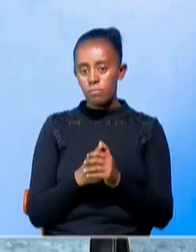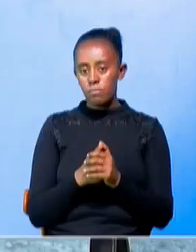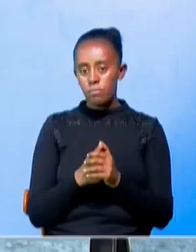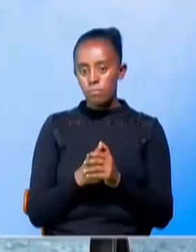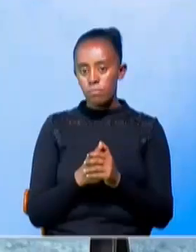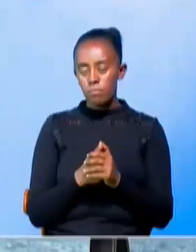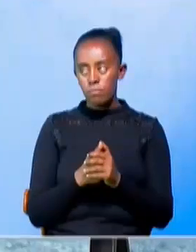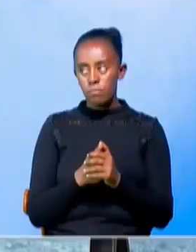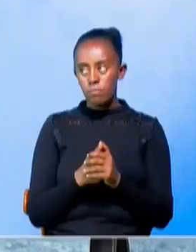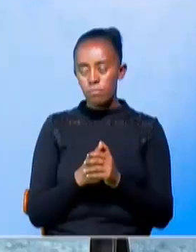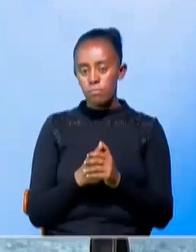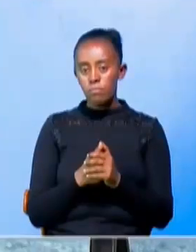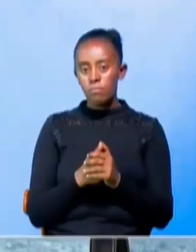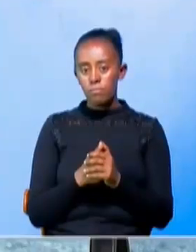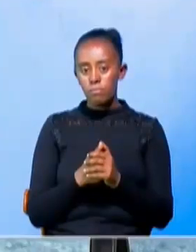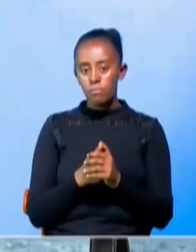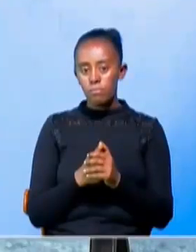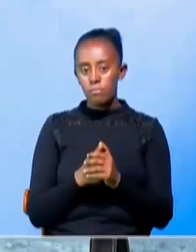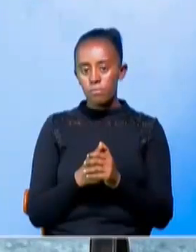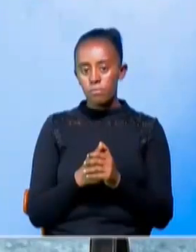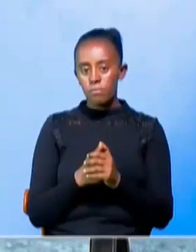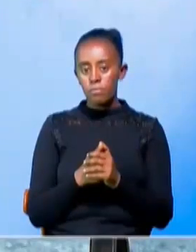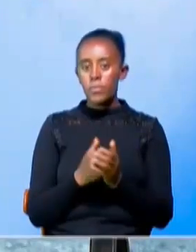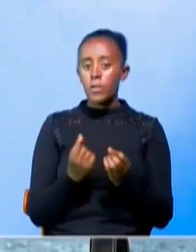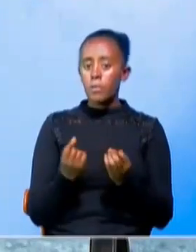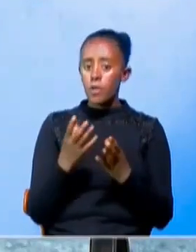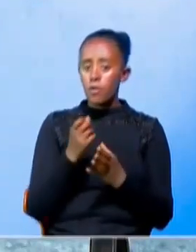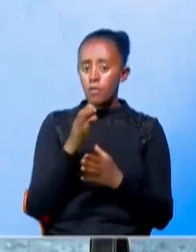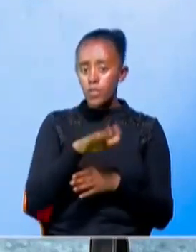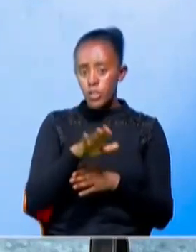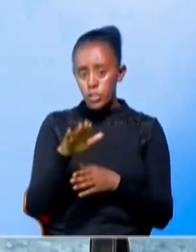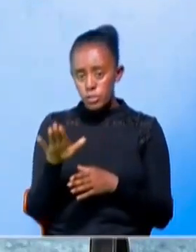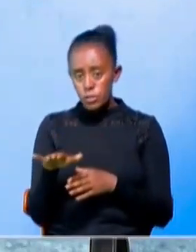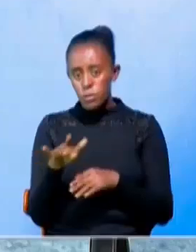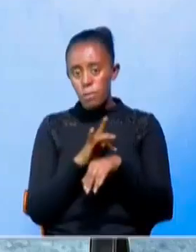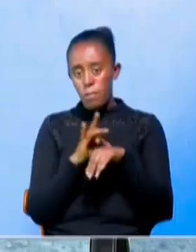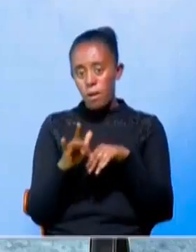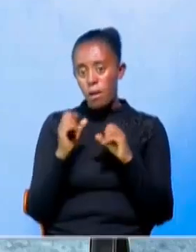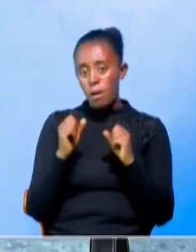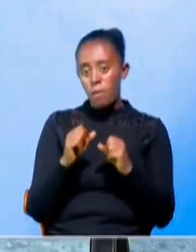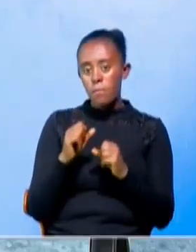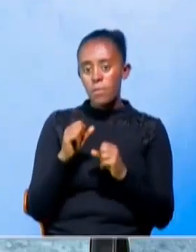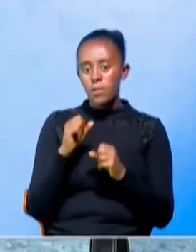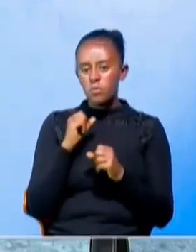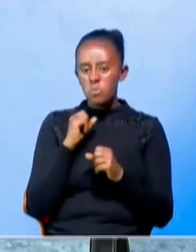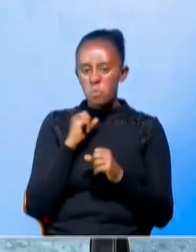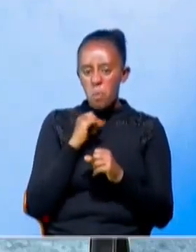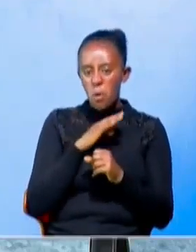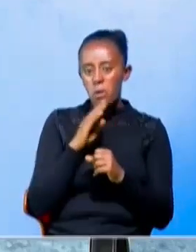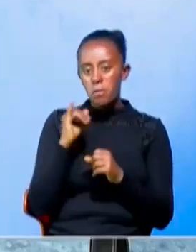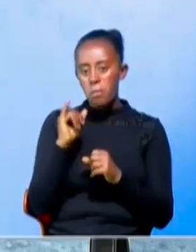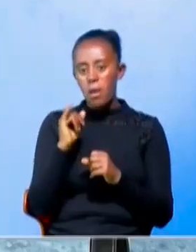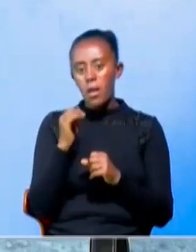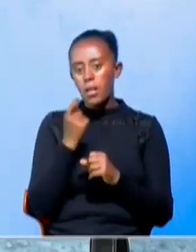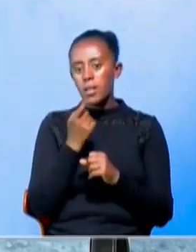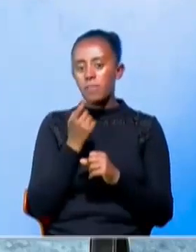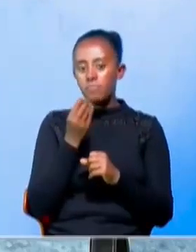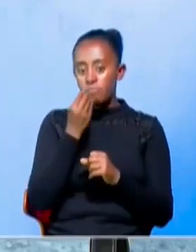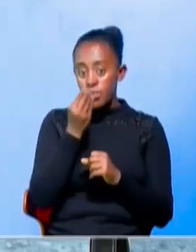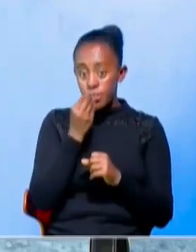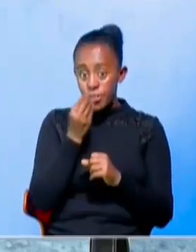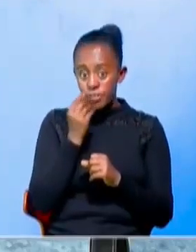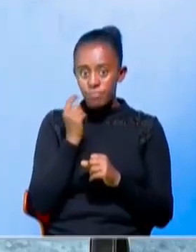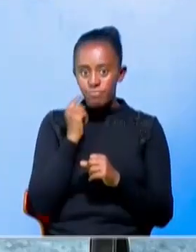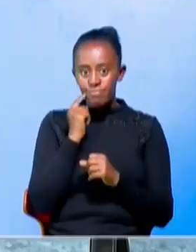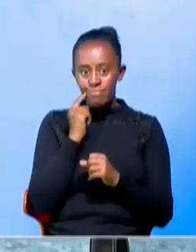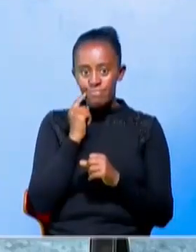No, but now it's great. Good. Many of the children blank can be spoiled by eating sweet.